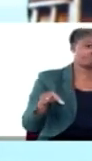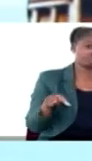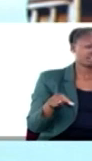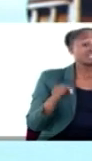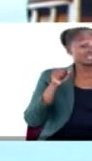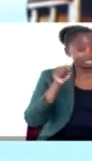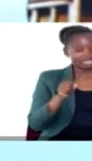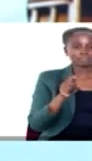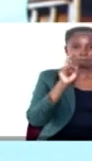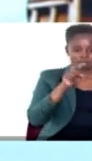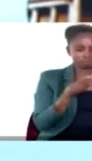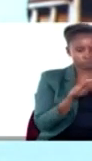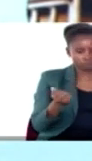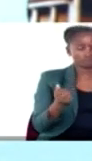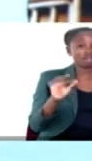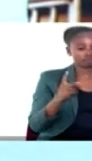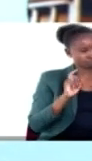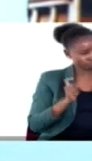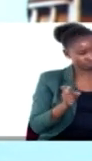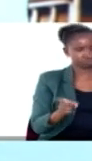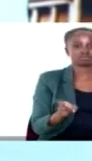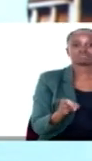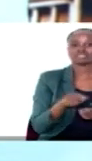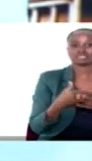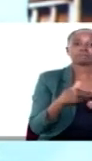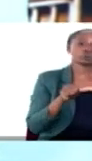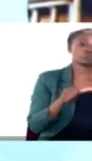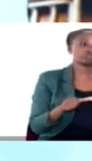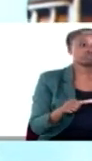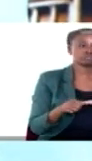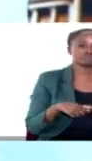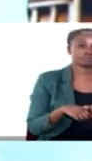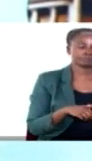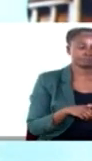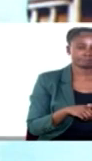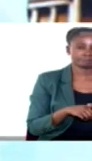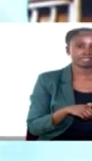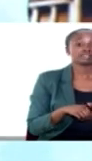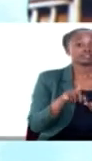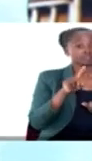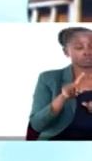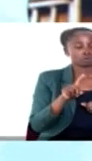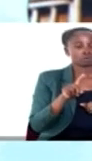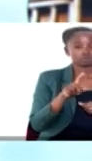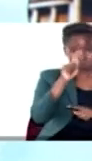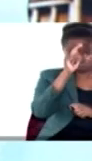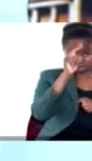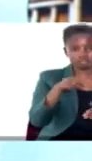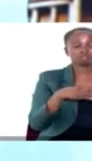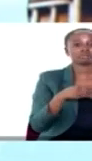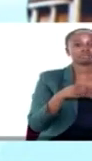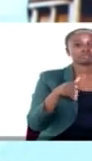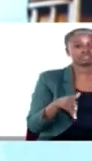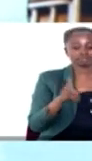be confronted with the urgency and consistency it deserves. So, honorable members, all